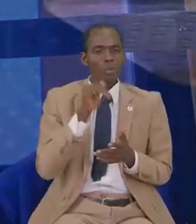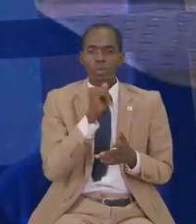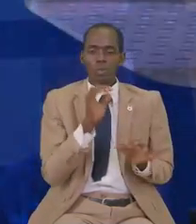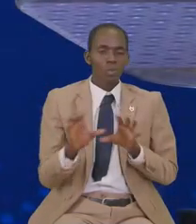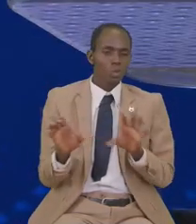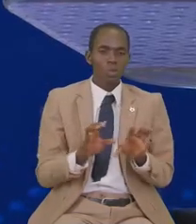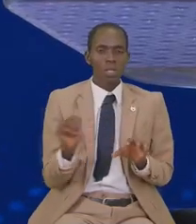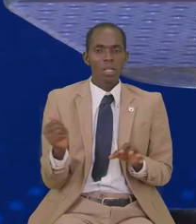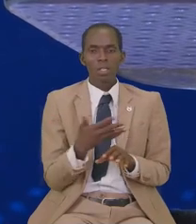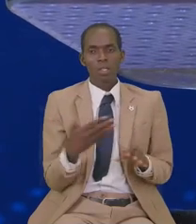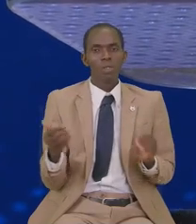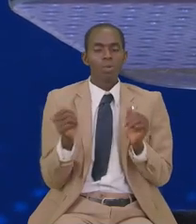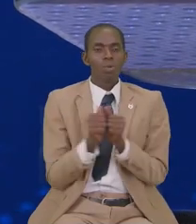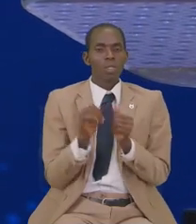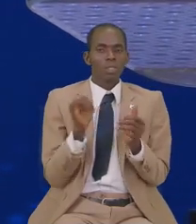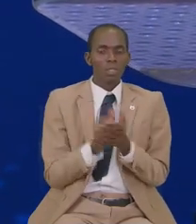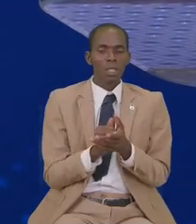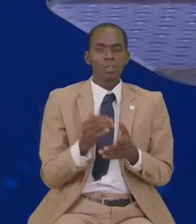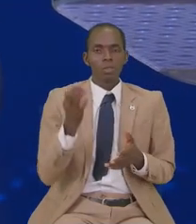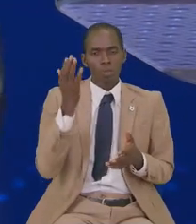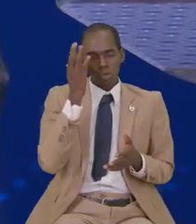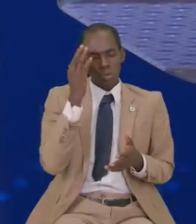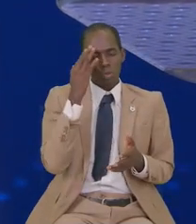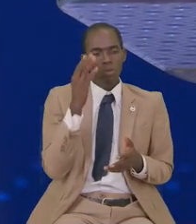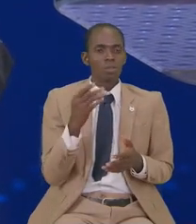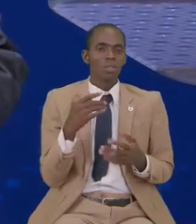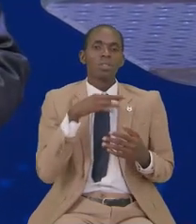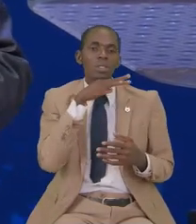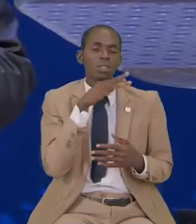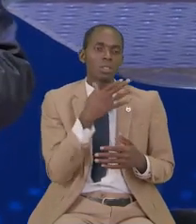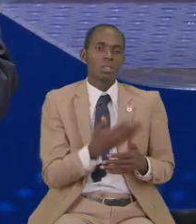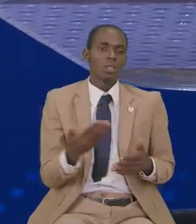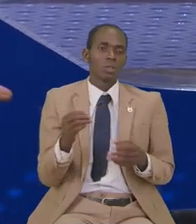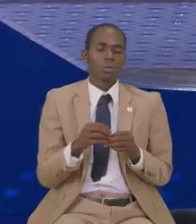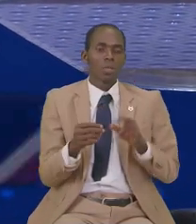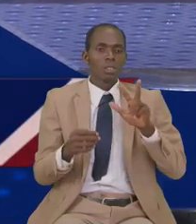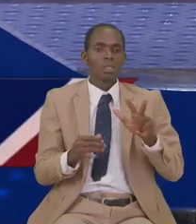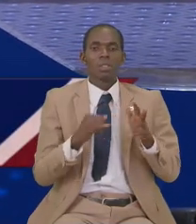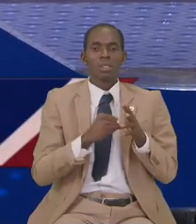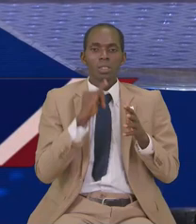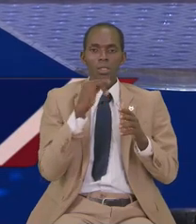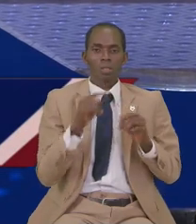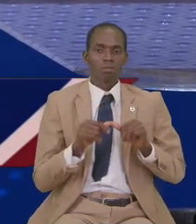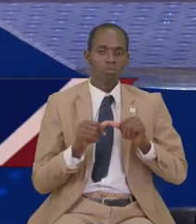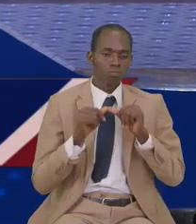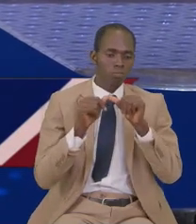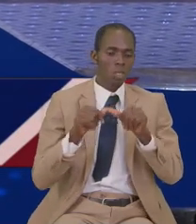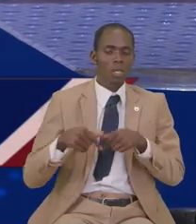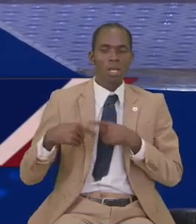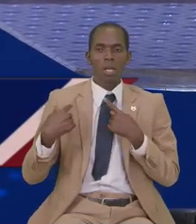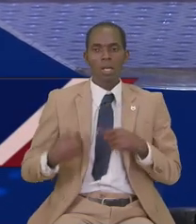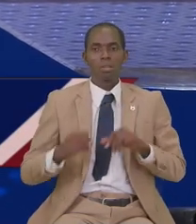to do with acknowledged defilement. Number three, the persevering heart consecrated